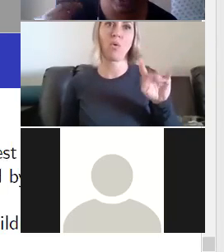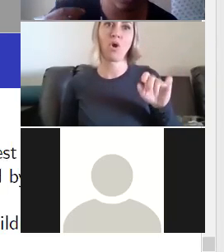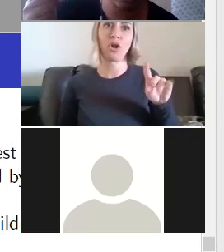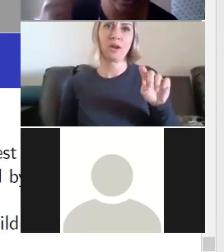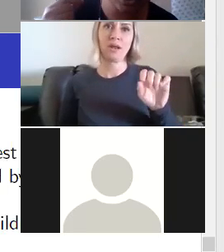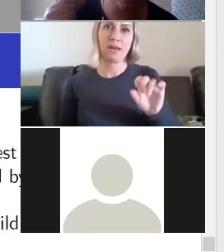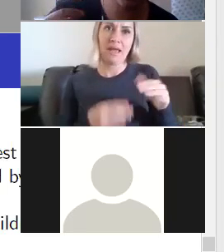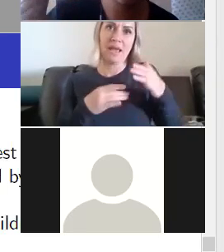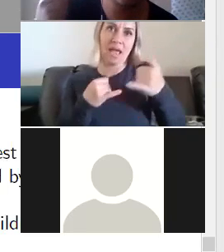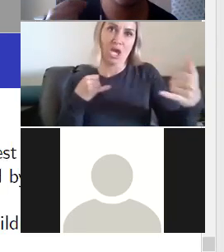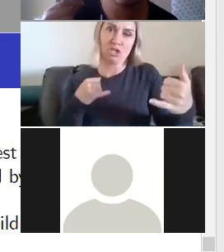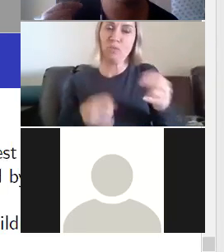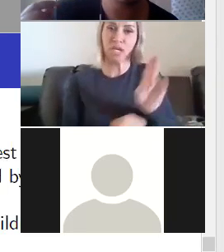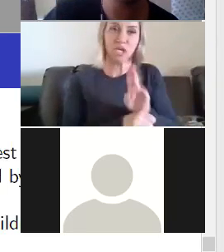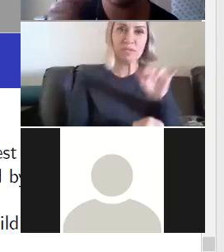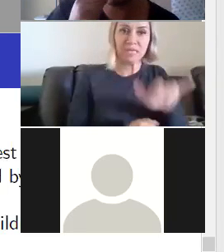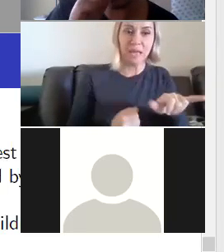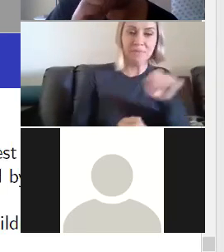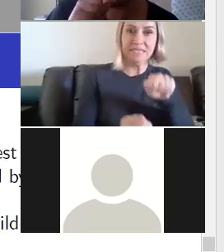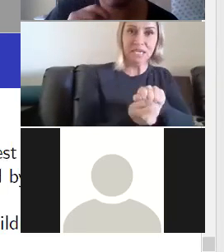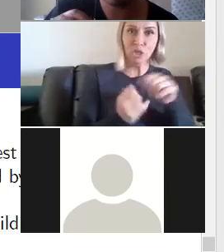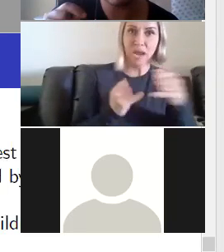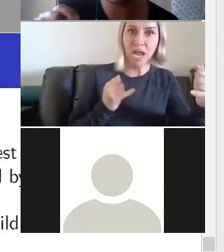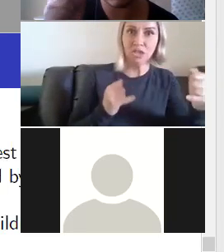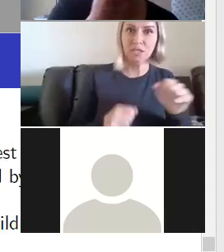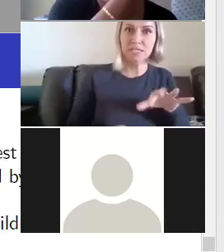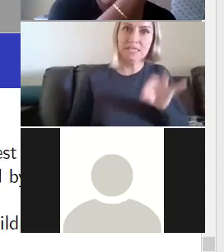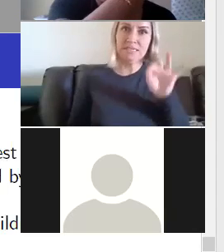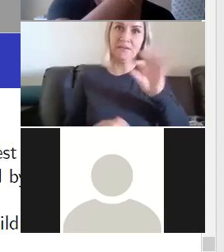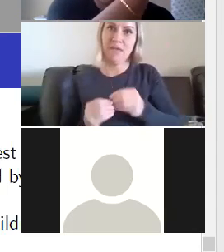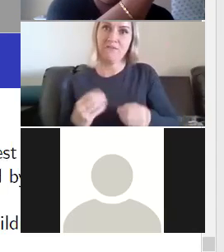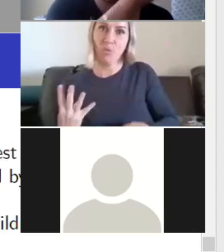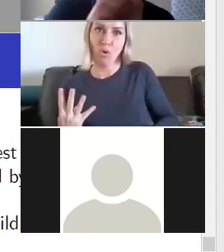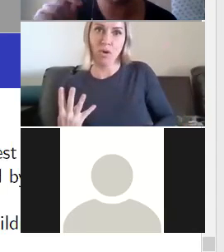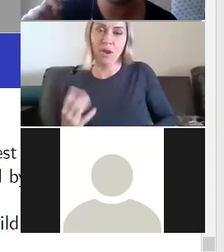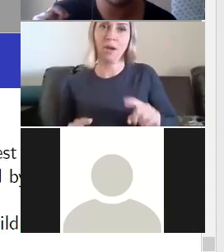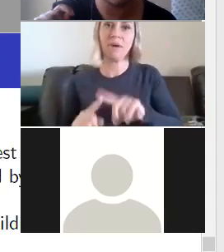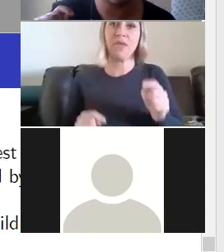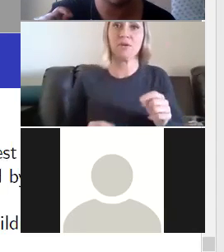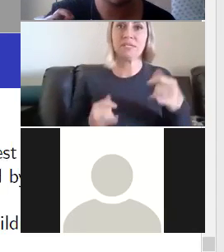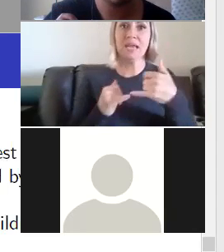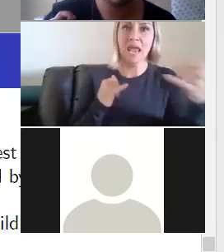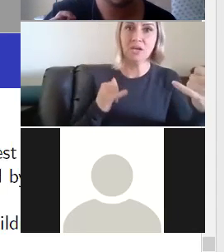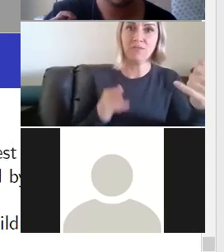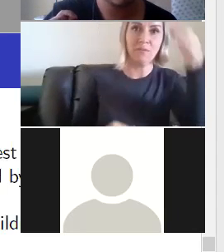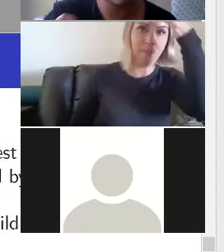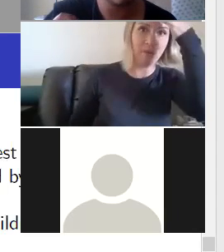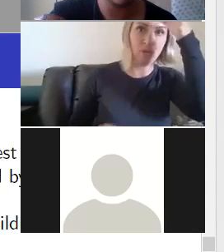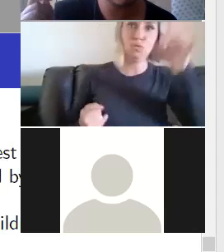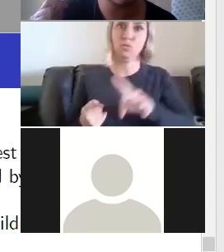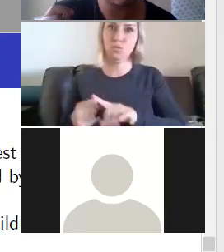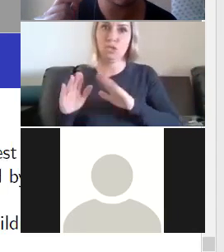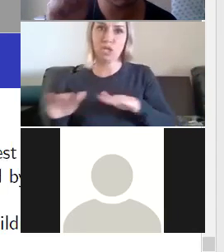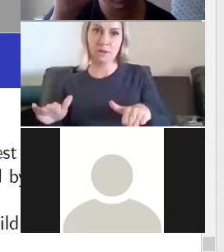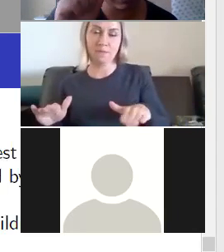this particular edge to discover the node 4. But there is an edge from the parent node to the child node. Does